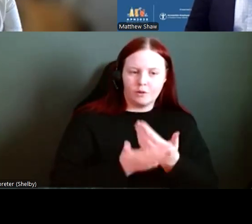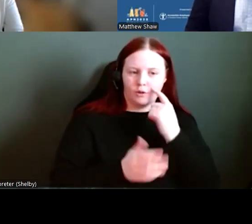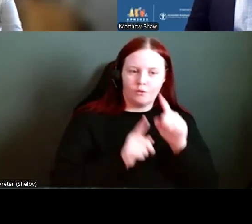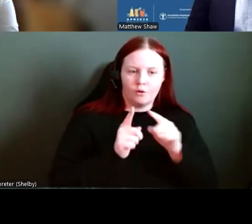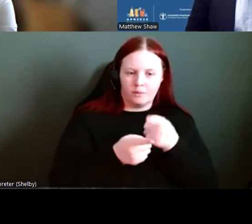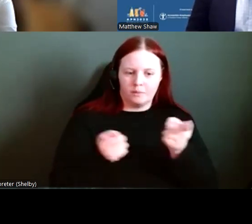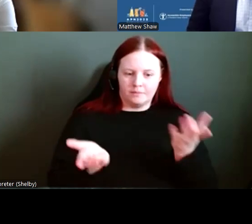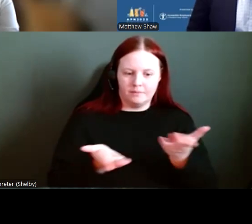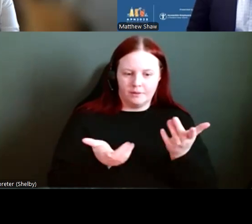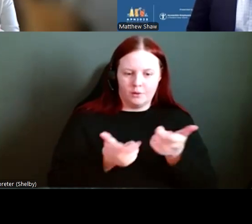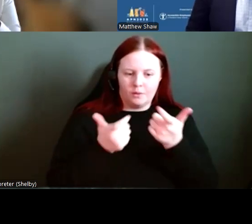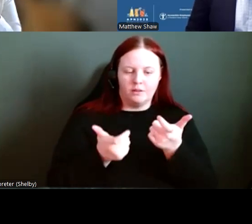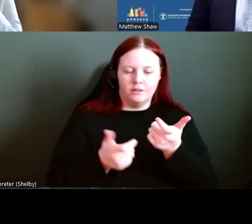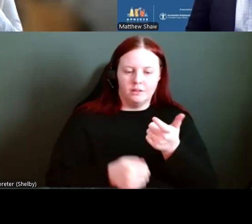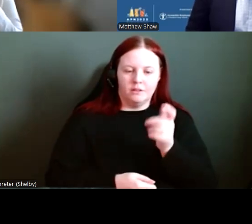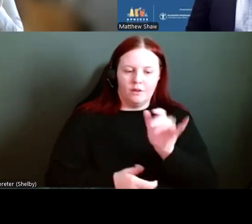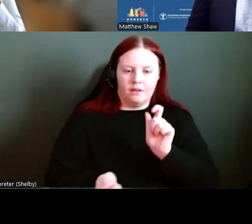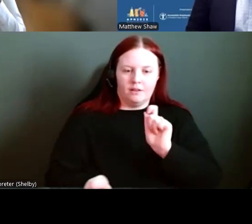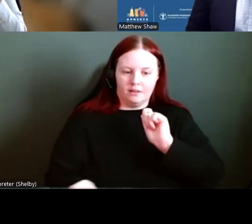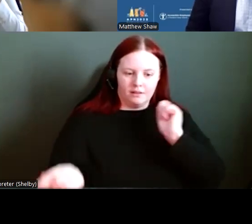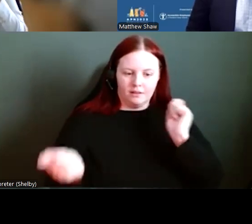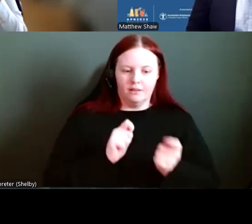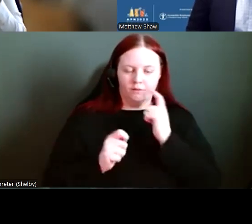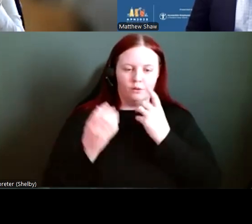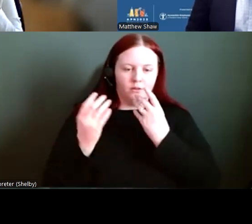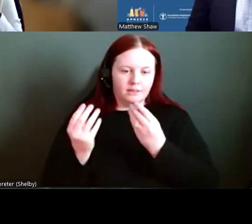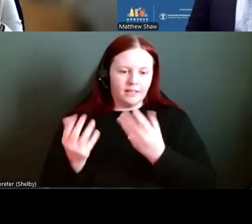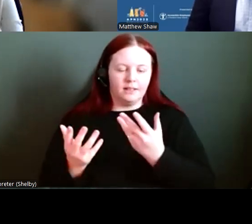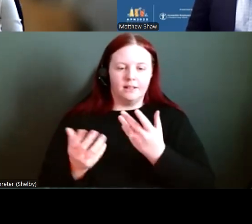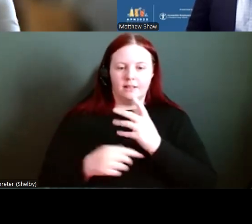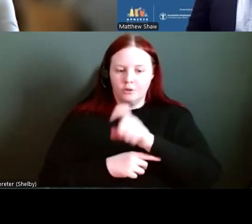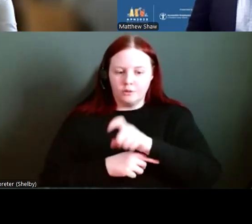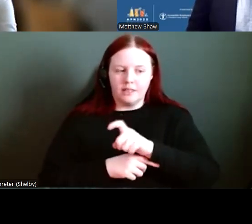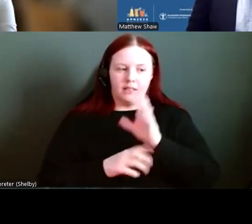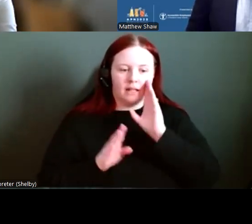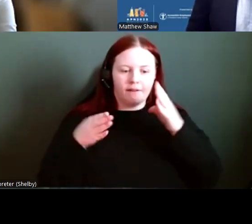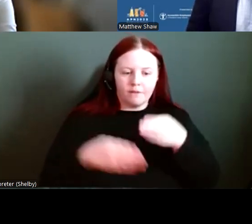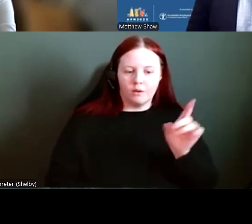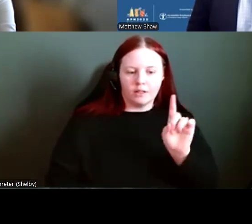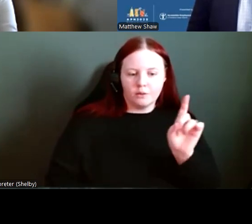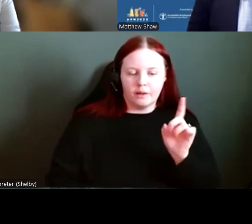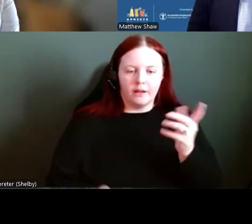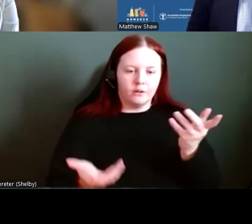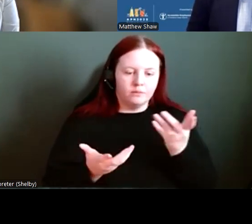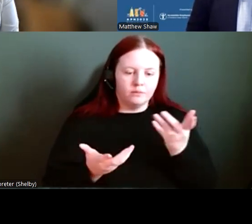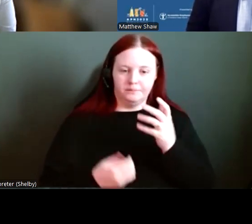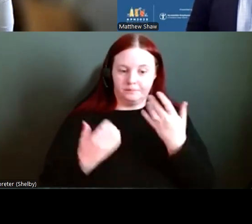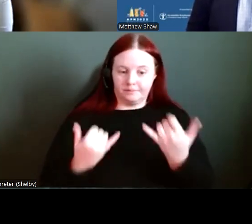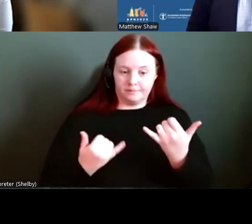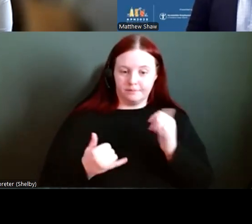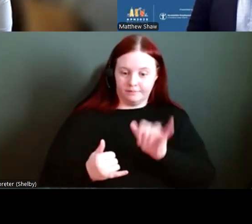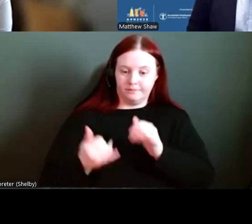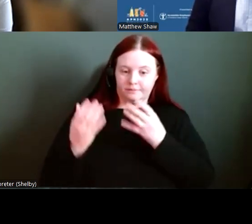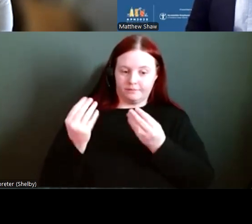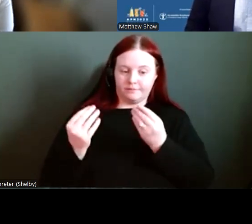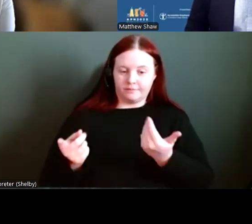of the evolution of the data that you need and where your focus will go. Because now you have that data of, yes, we're